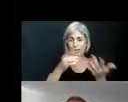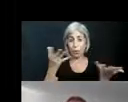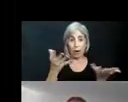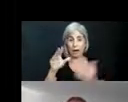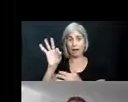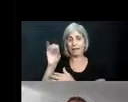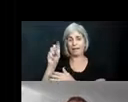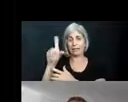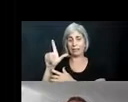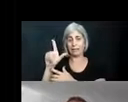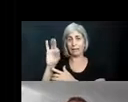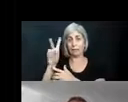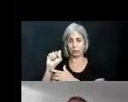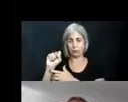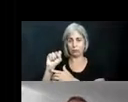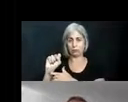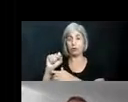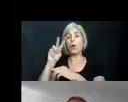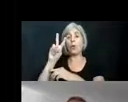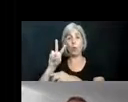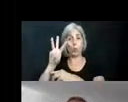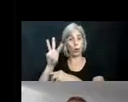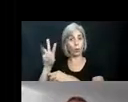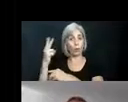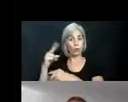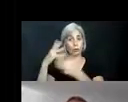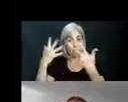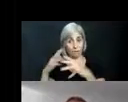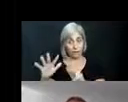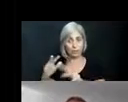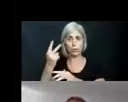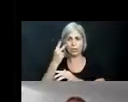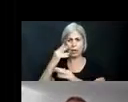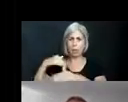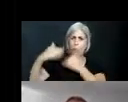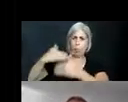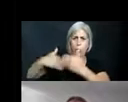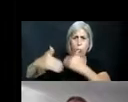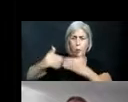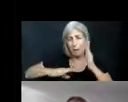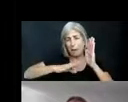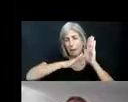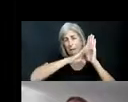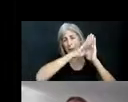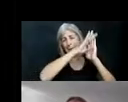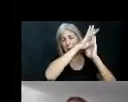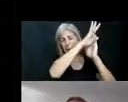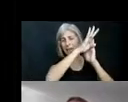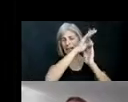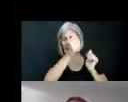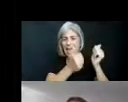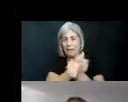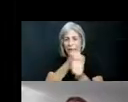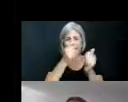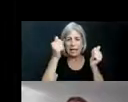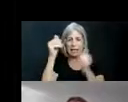after World War II you can see just how rapidly our emissions have gone up. So each molecule of carbon